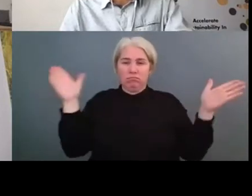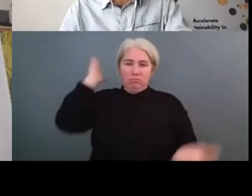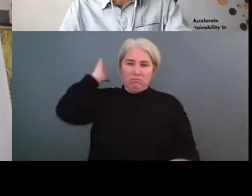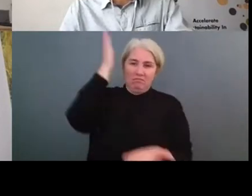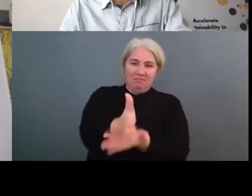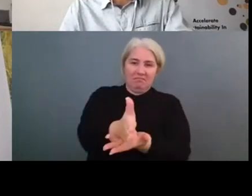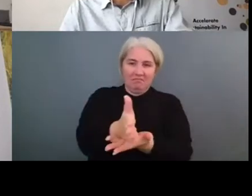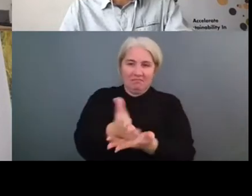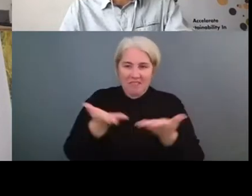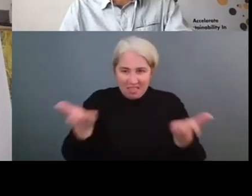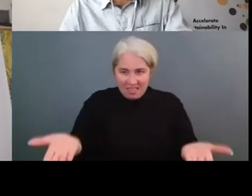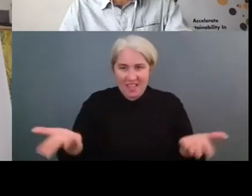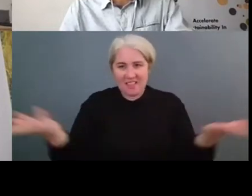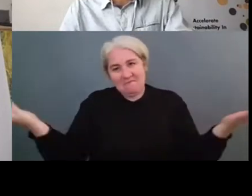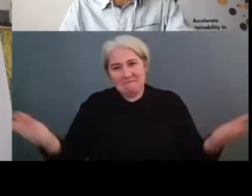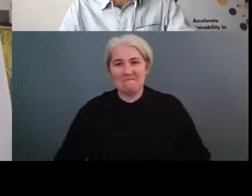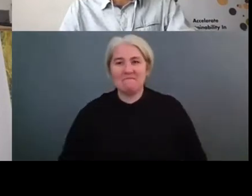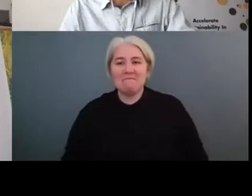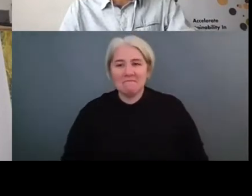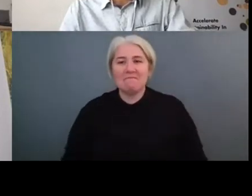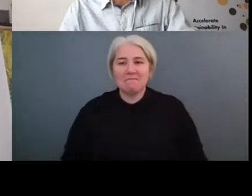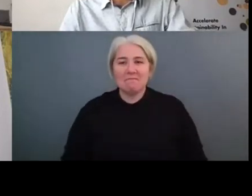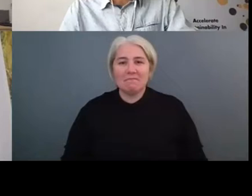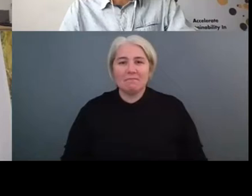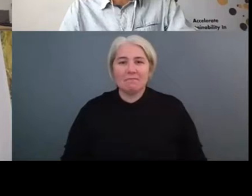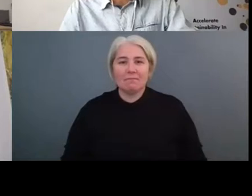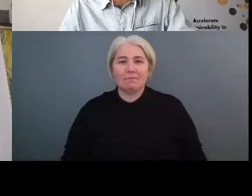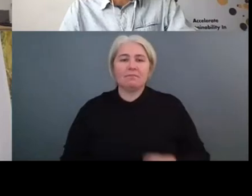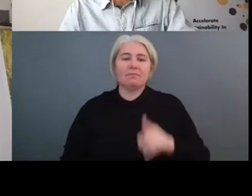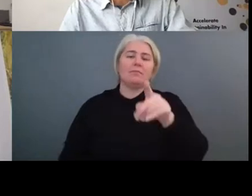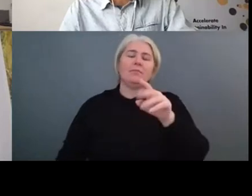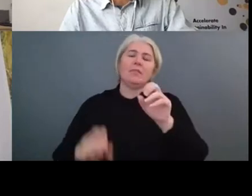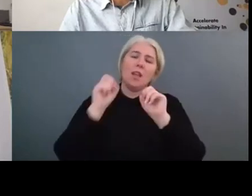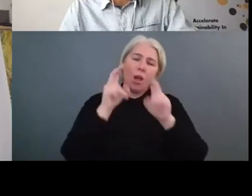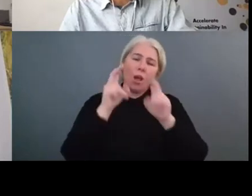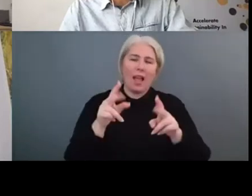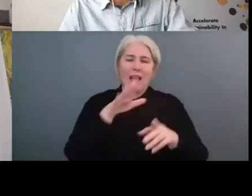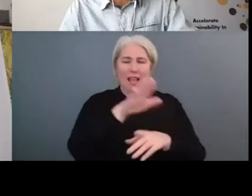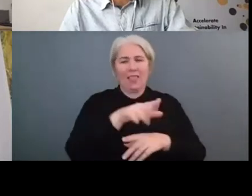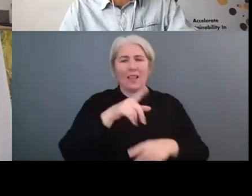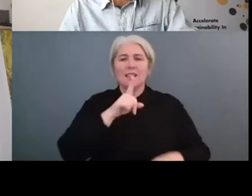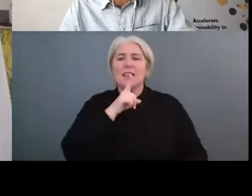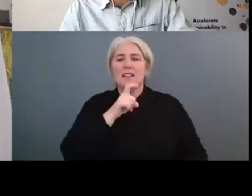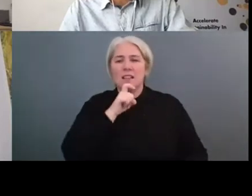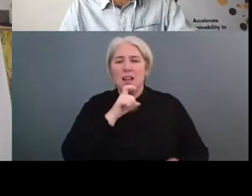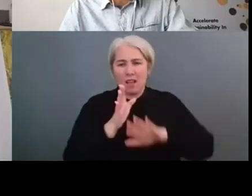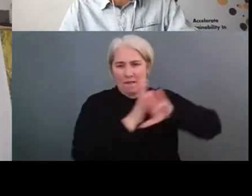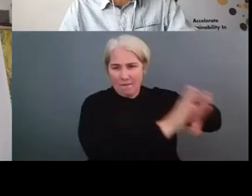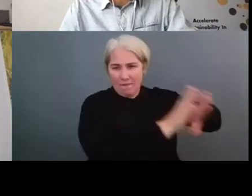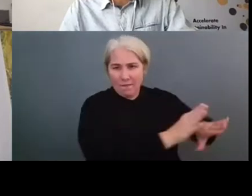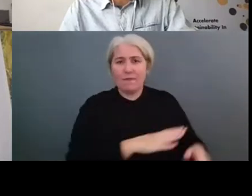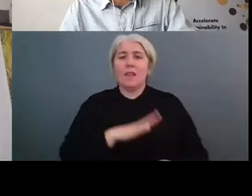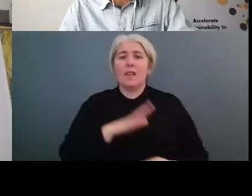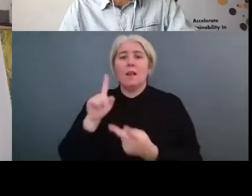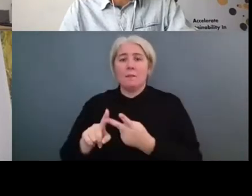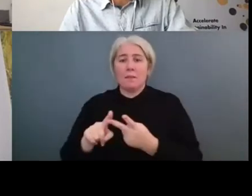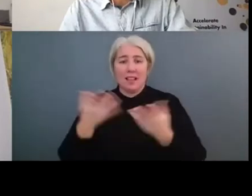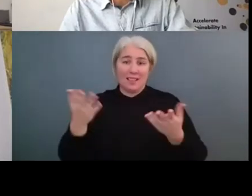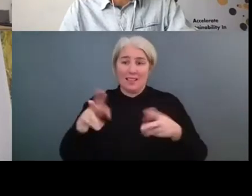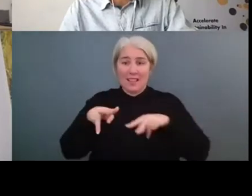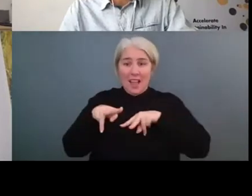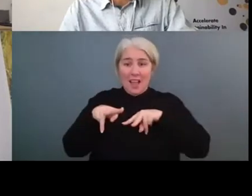Well, maybe a bit broader approach, not about Qatar, but what we see is that athletes themselves go to